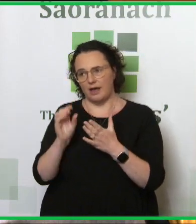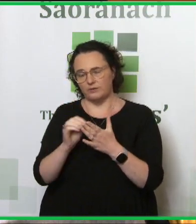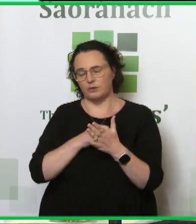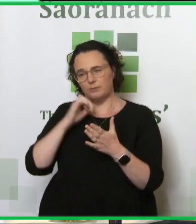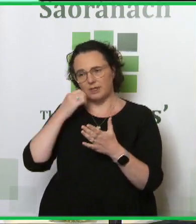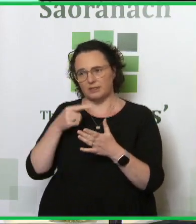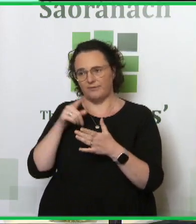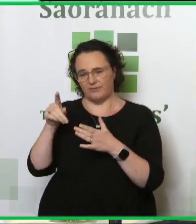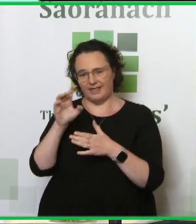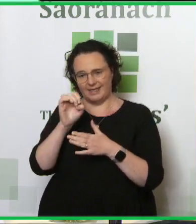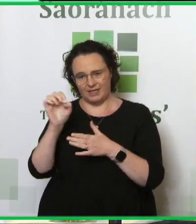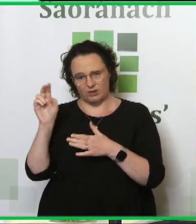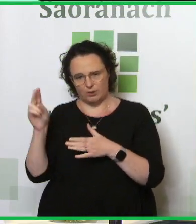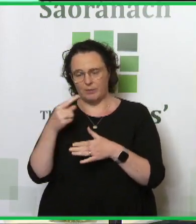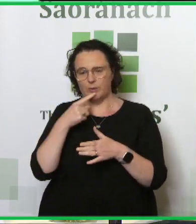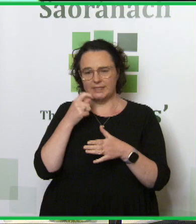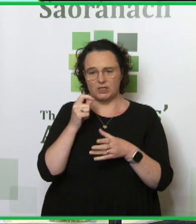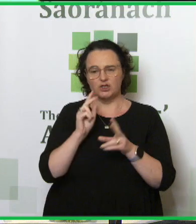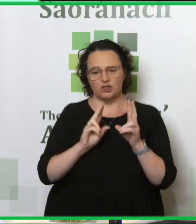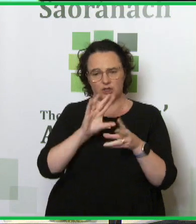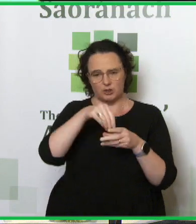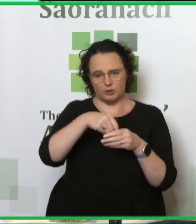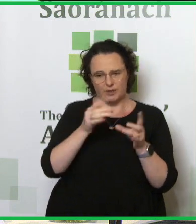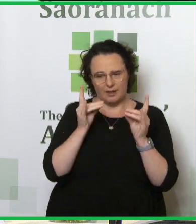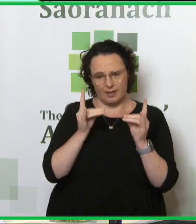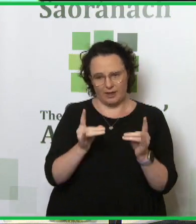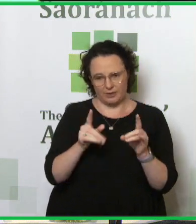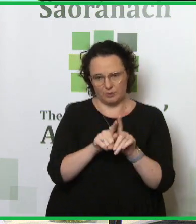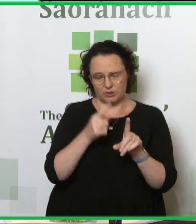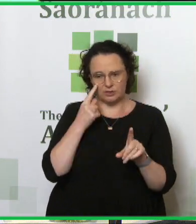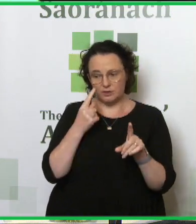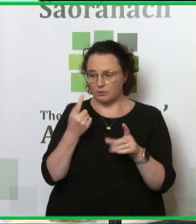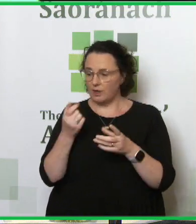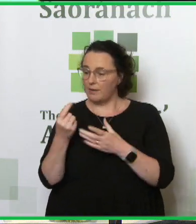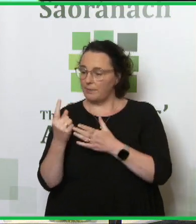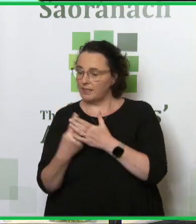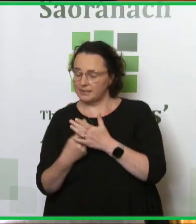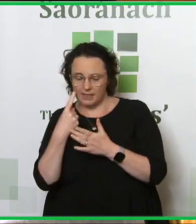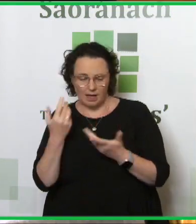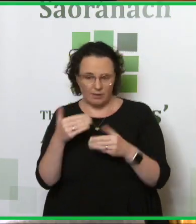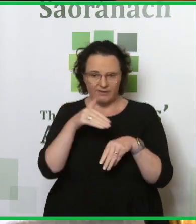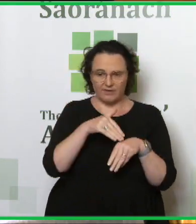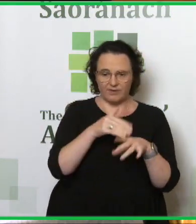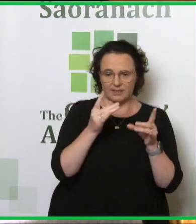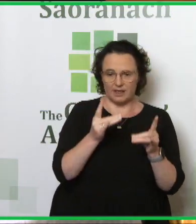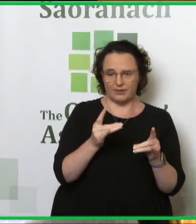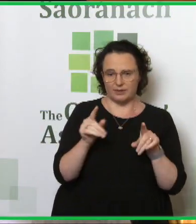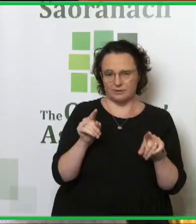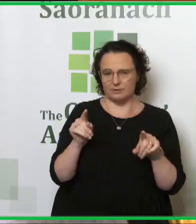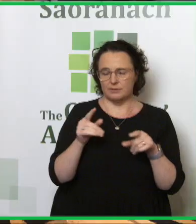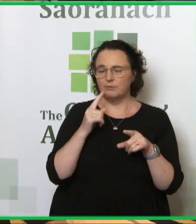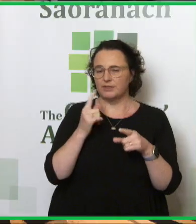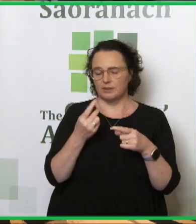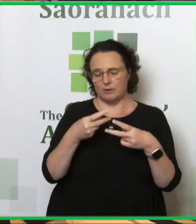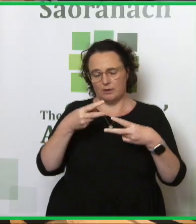example. Yeah. We're saying it should be health as well. But they are different, Aveline. They're distinct. Table 1 again. So Mike is